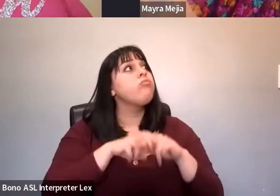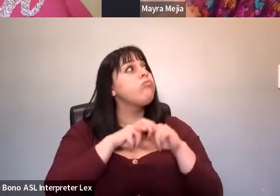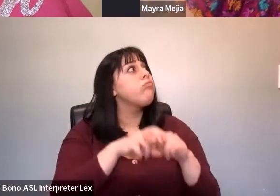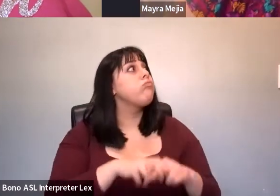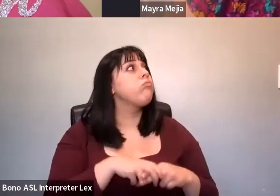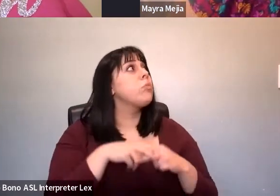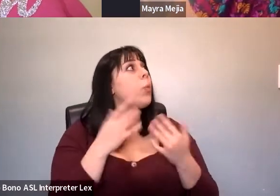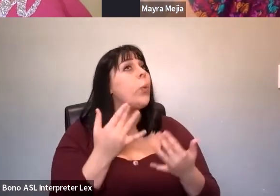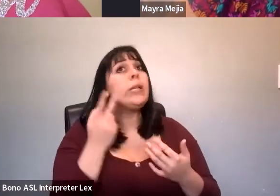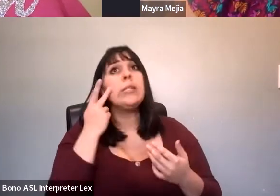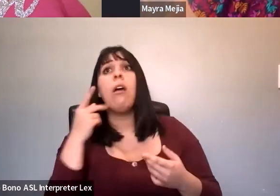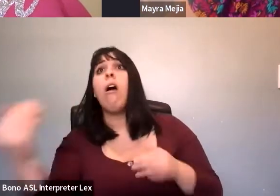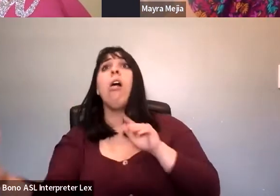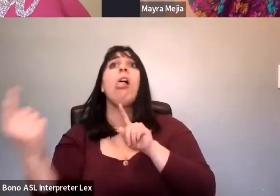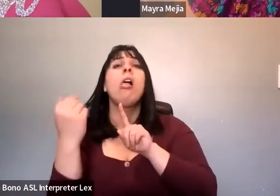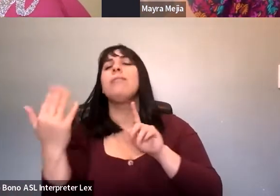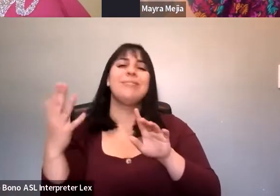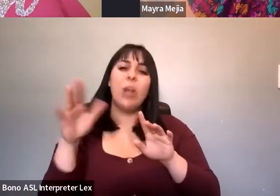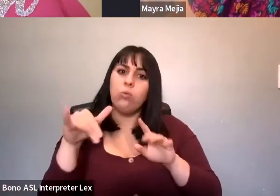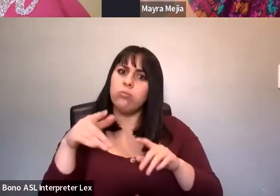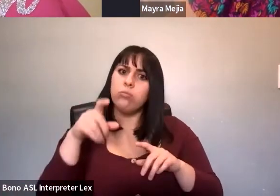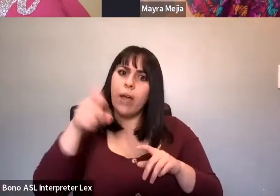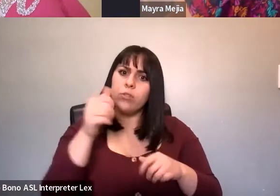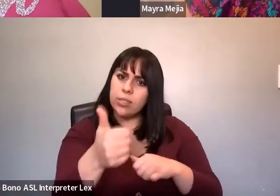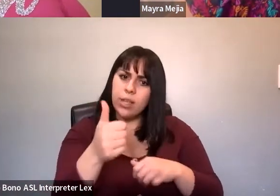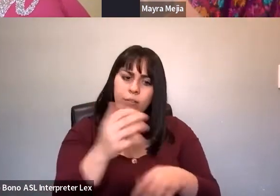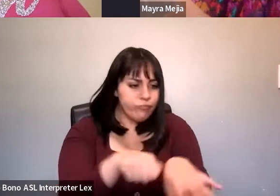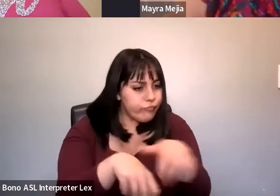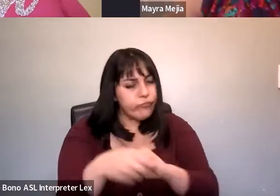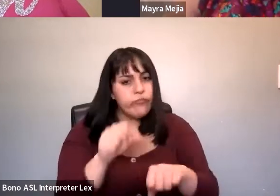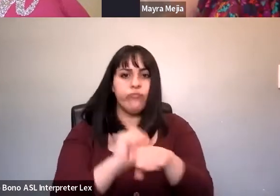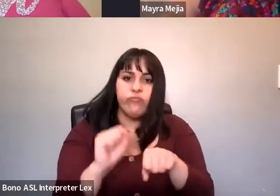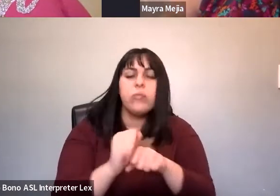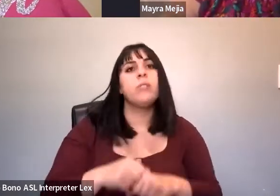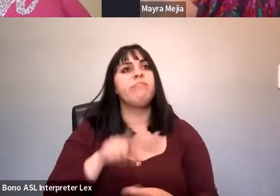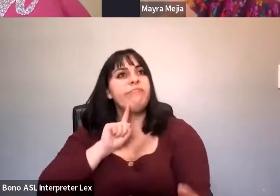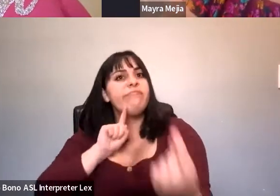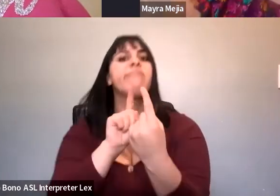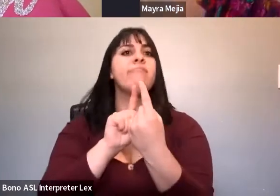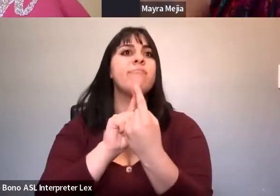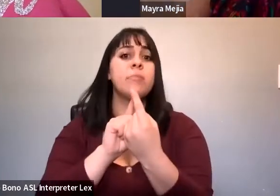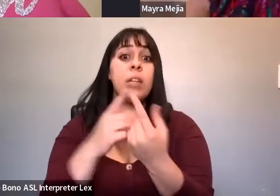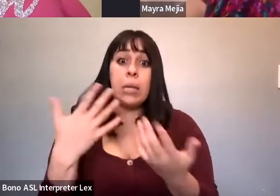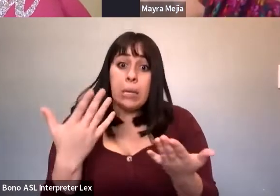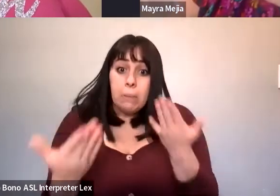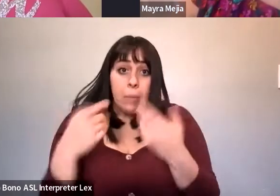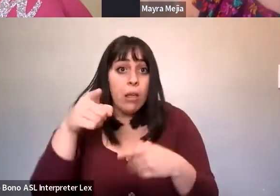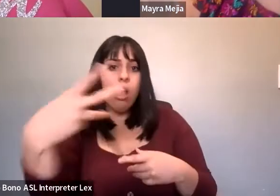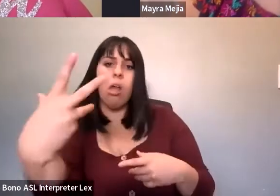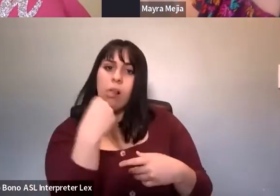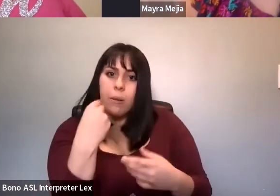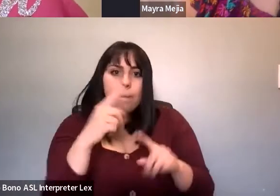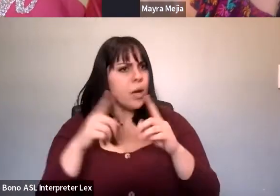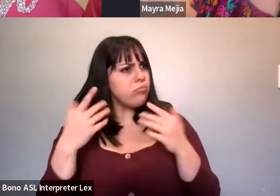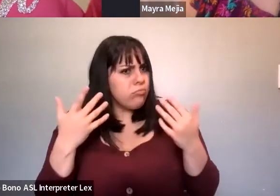opportunity. Sometimes you have to put your hustle hat on and say, okay, I may get a no, but I'm going to go out and I'm going to pitch,